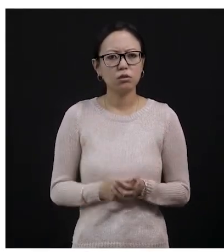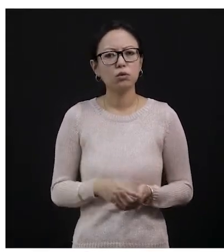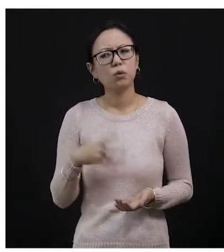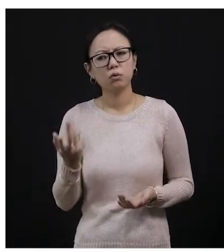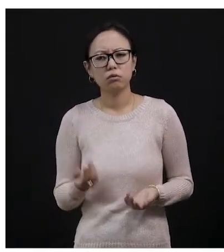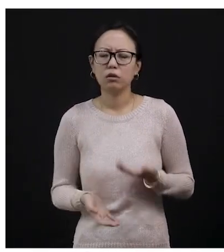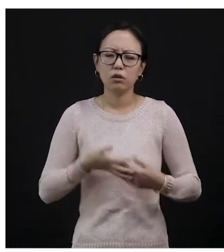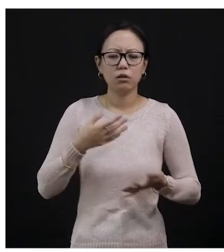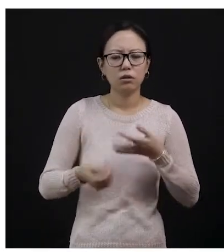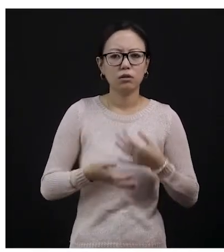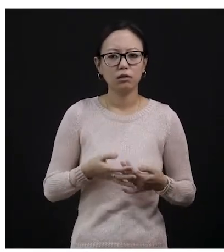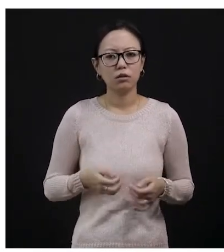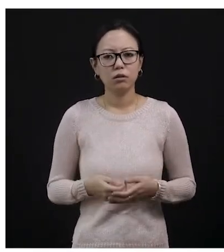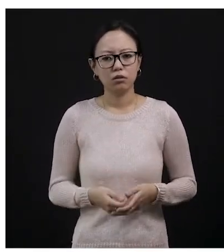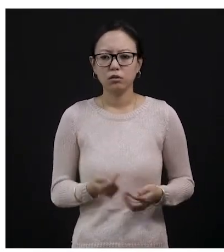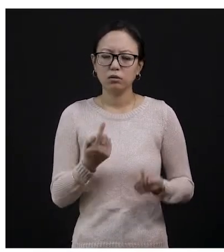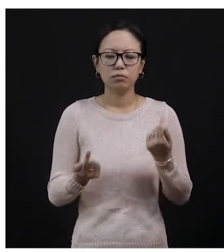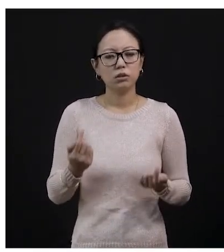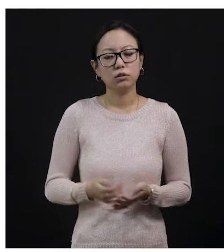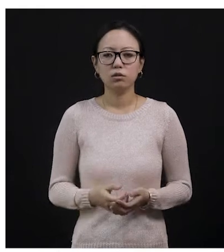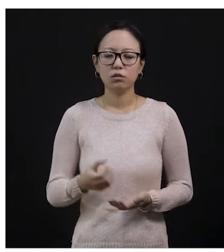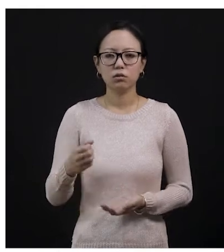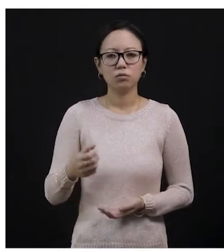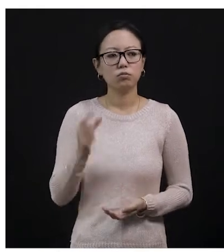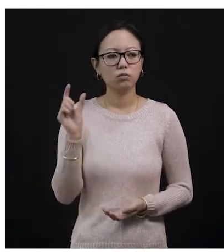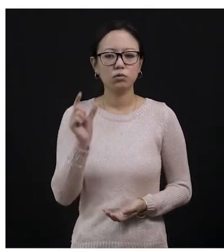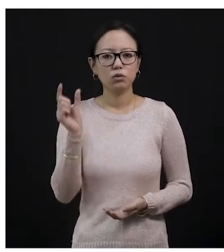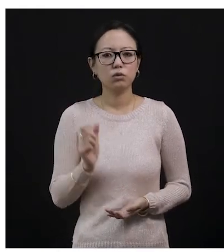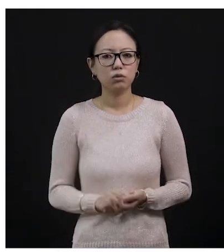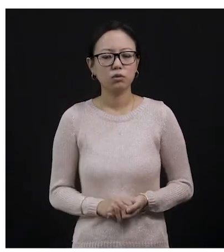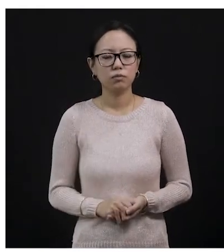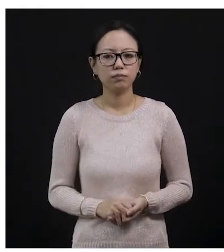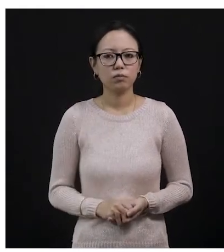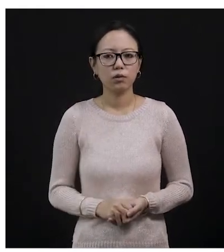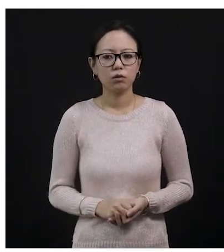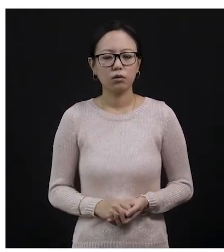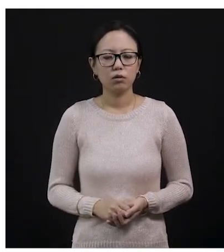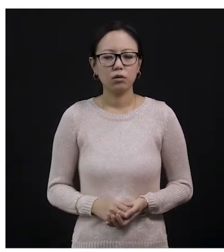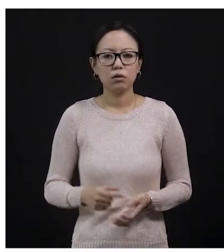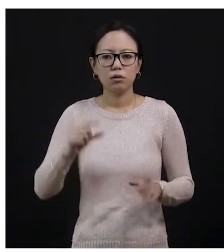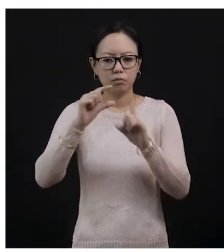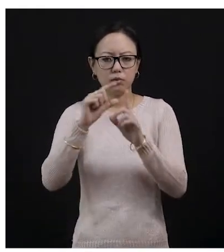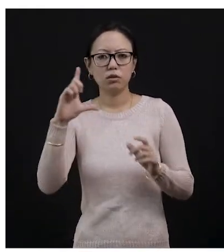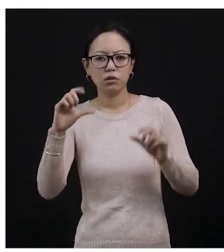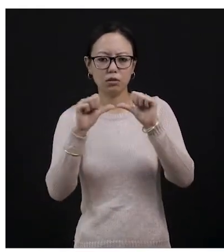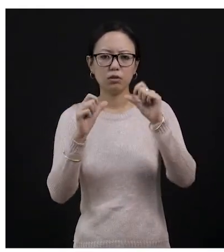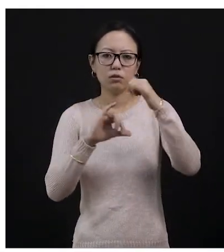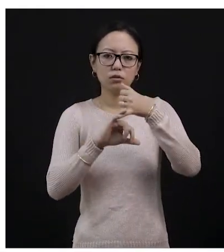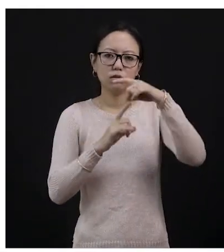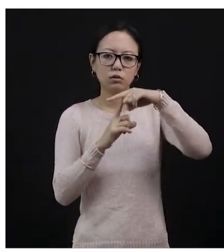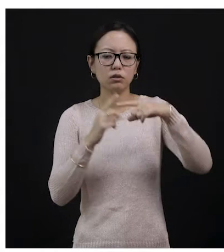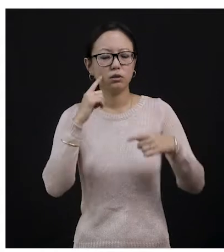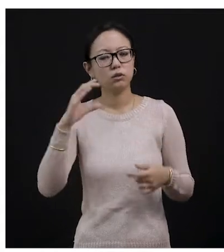shrubs or herbs at home, yes? So you do like this, you take one poly bag, okay? You take one plastic bag